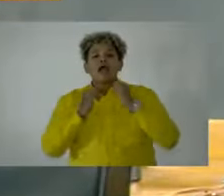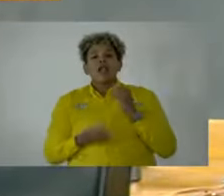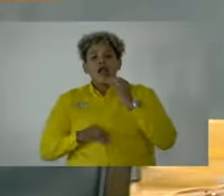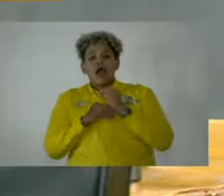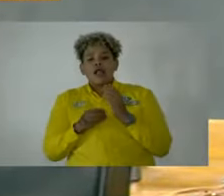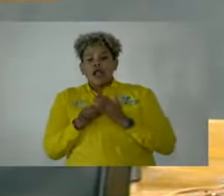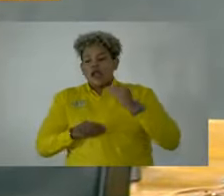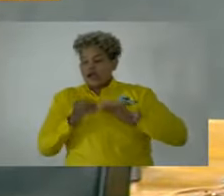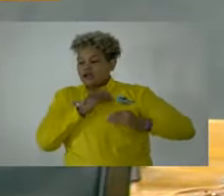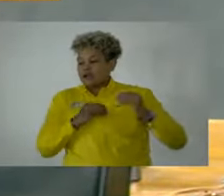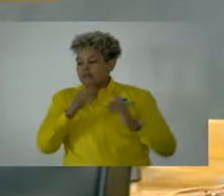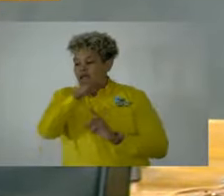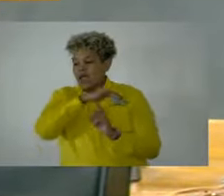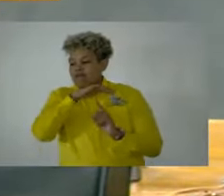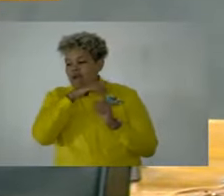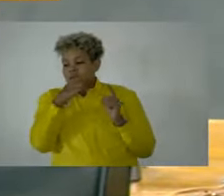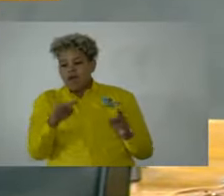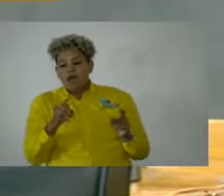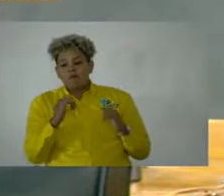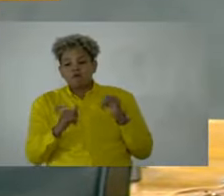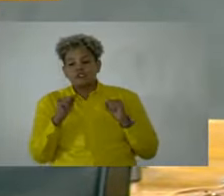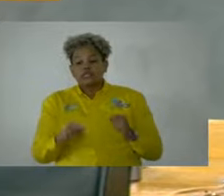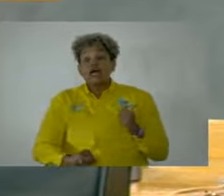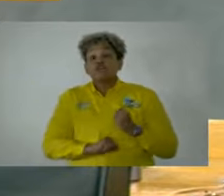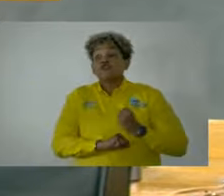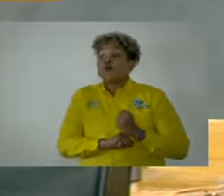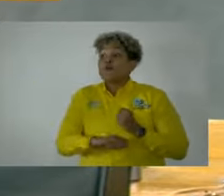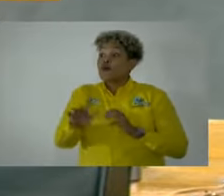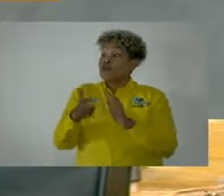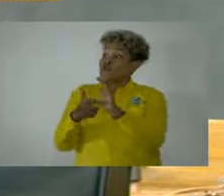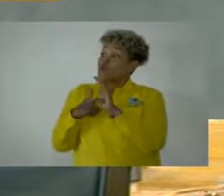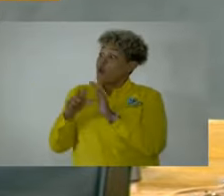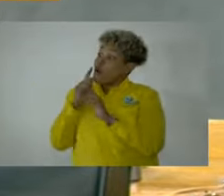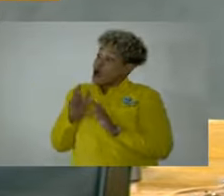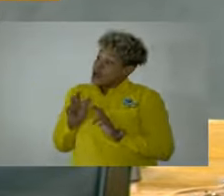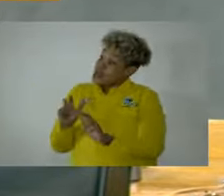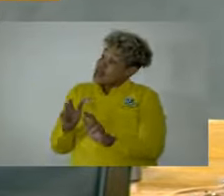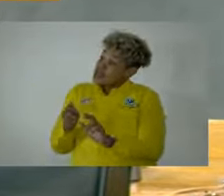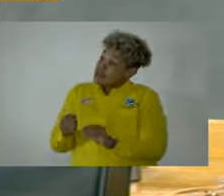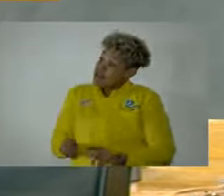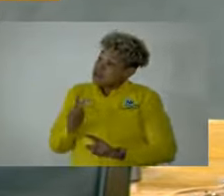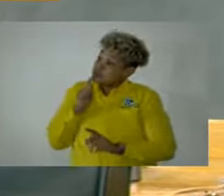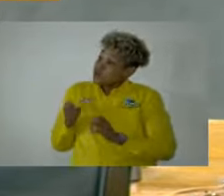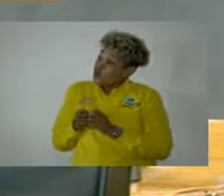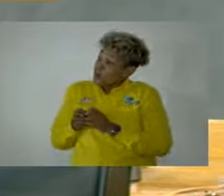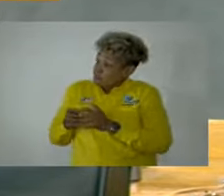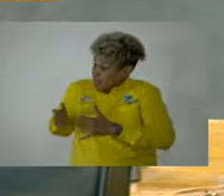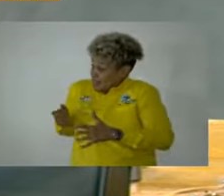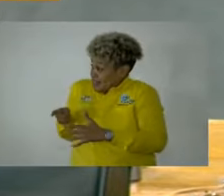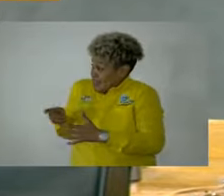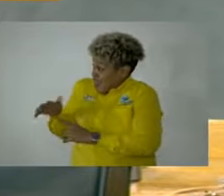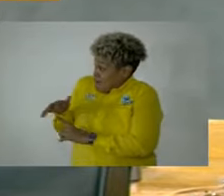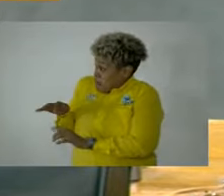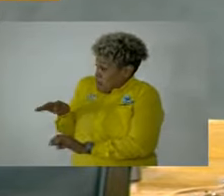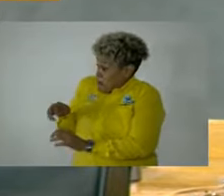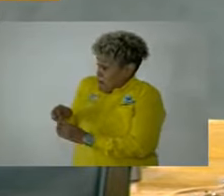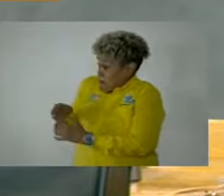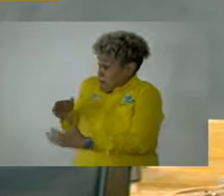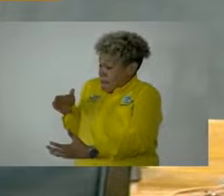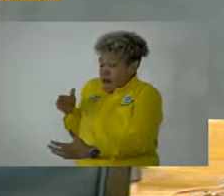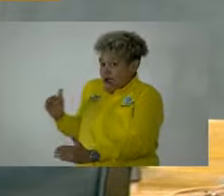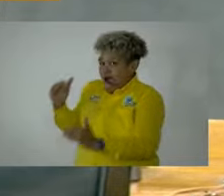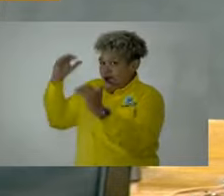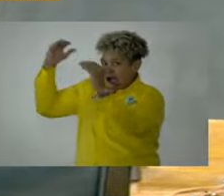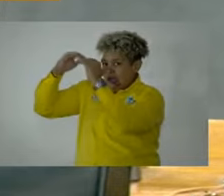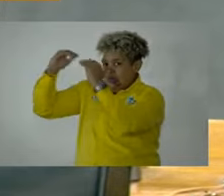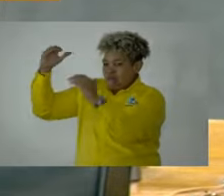economic environment, which can support the required investments that build that environment and deliver high